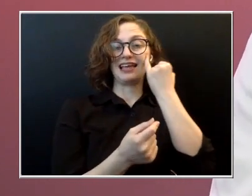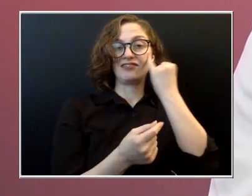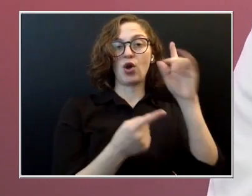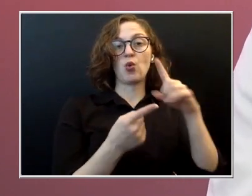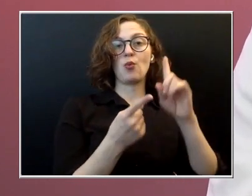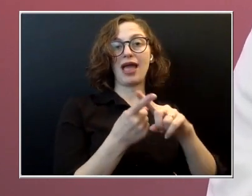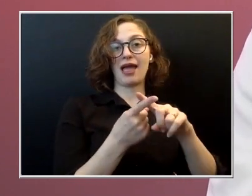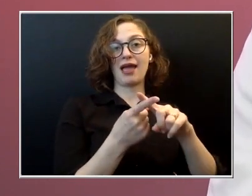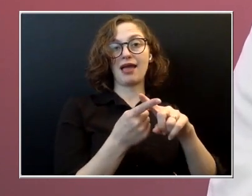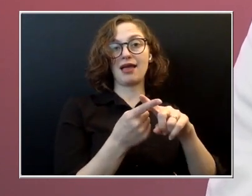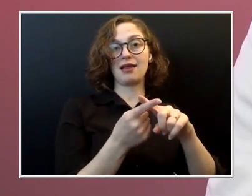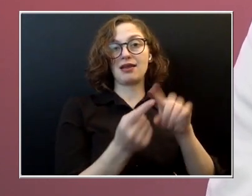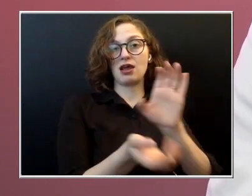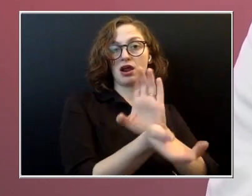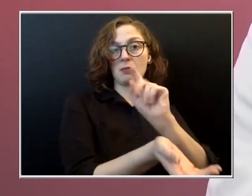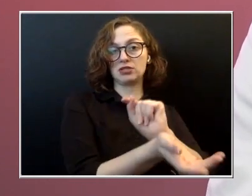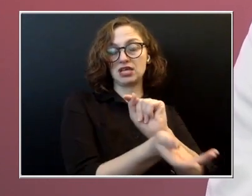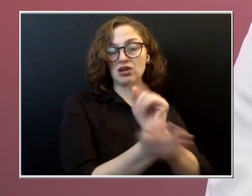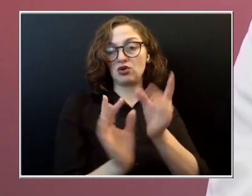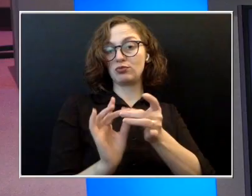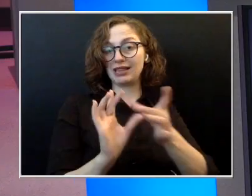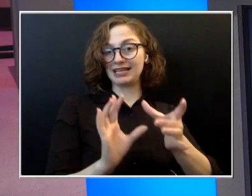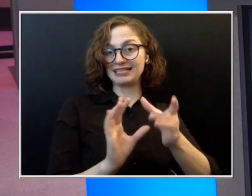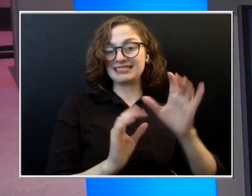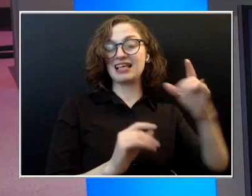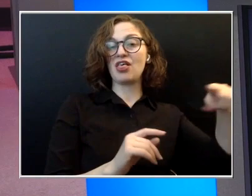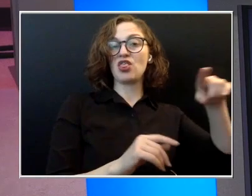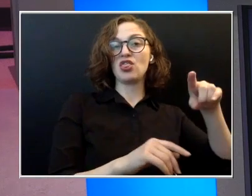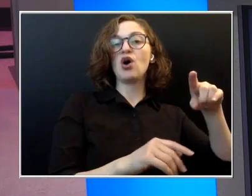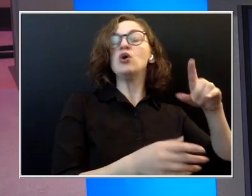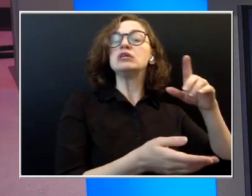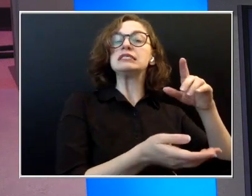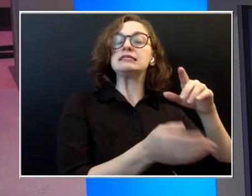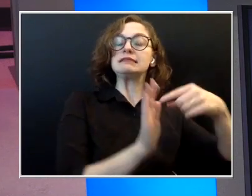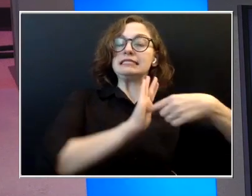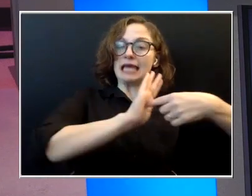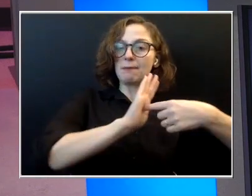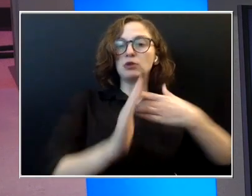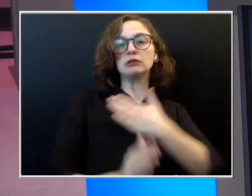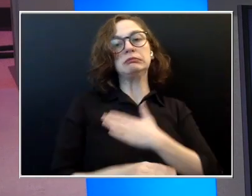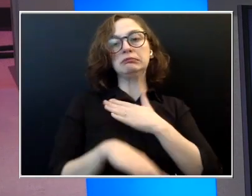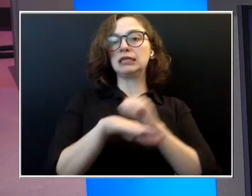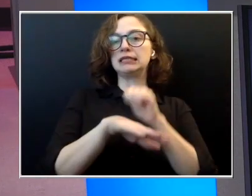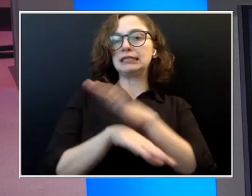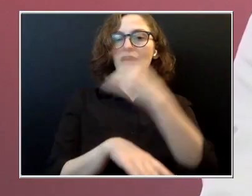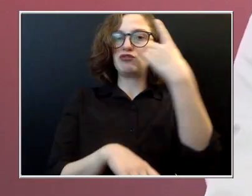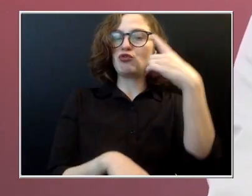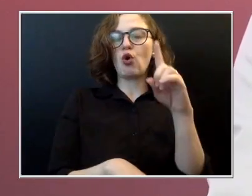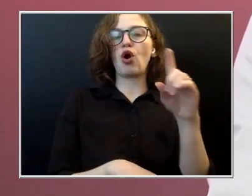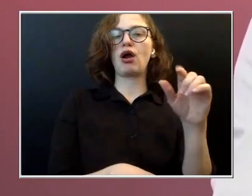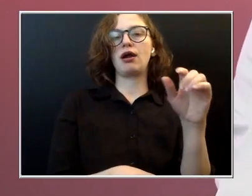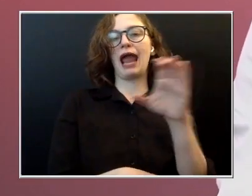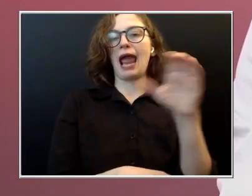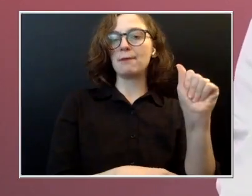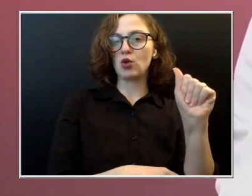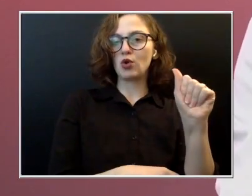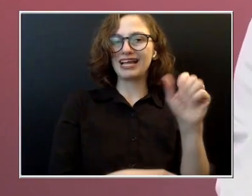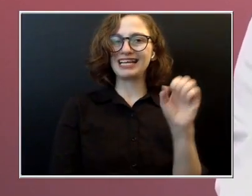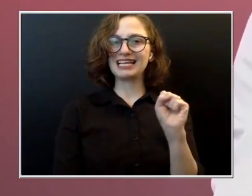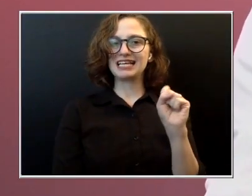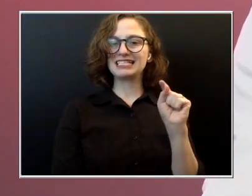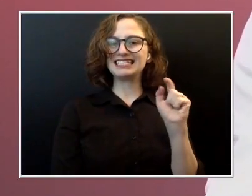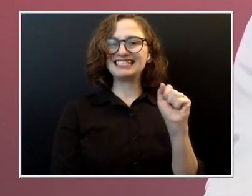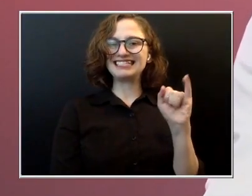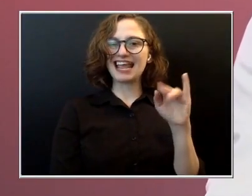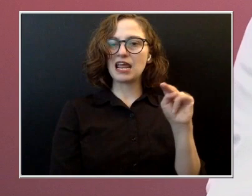those samples for amyloid staining. Oh, that's super interesting. So what happens is same protein that's building on the heart builds on the